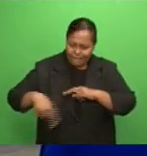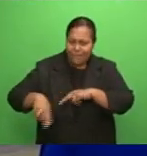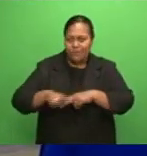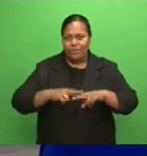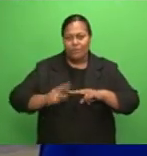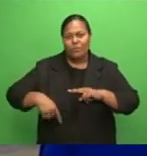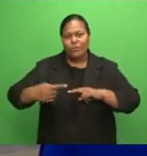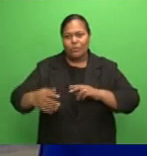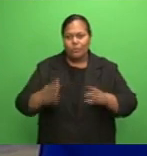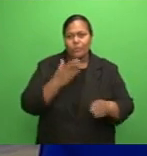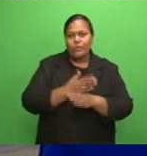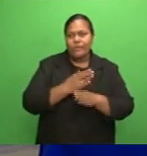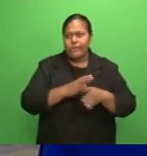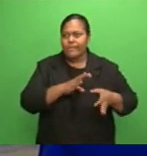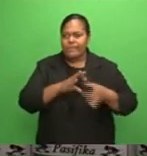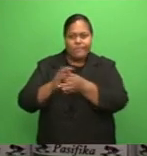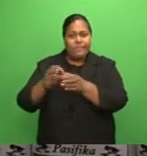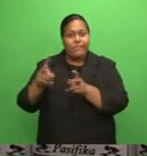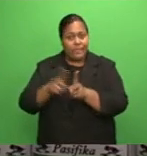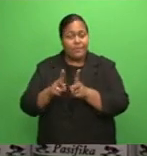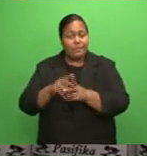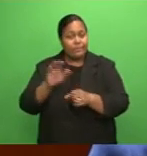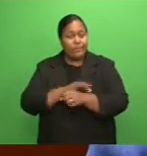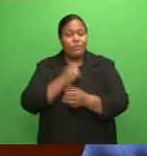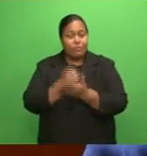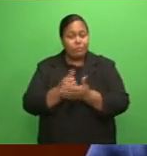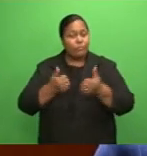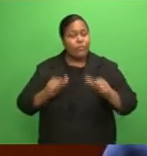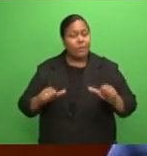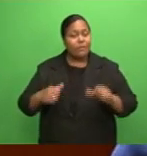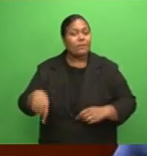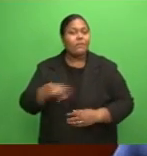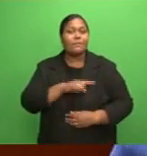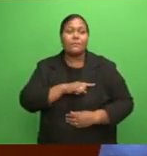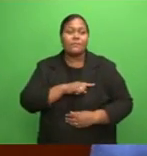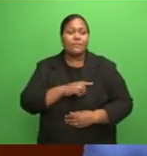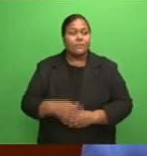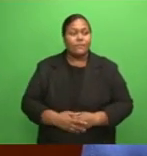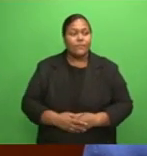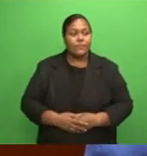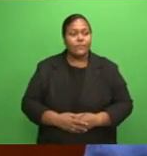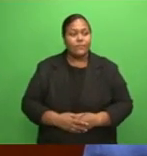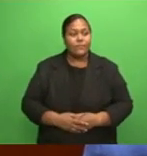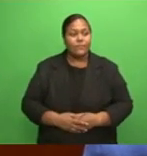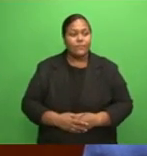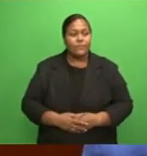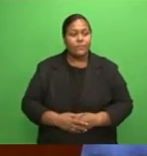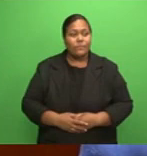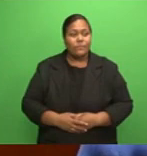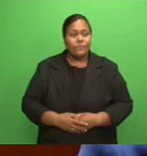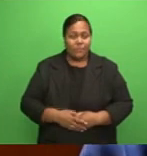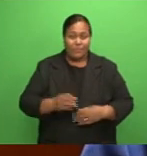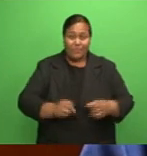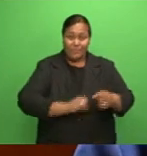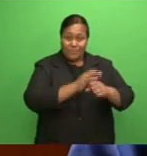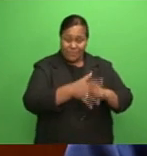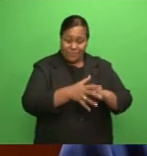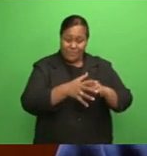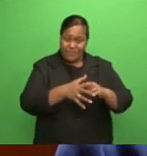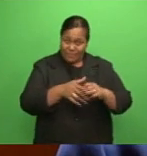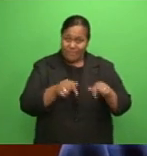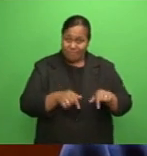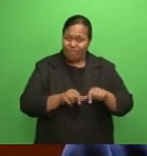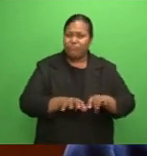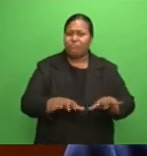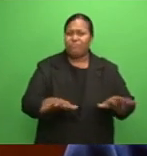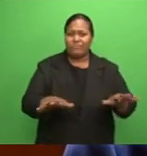its partners to ensure we are protected. What we have learned with this coronavirus pandemic is that it's not a